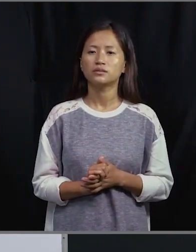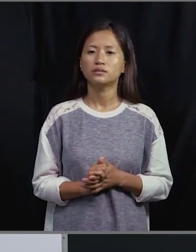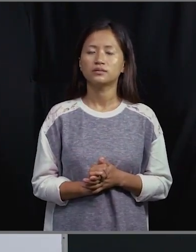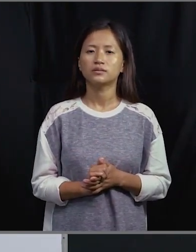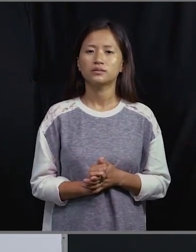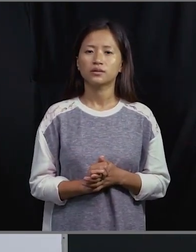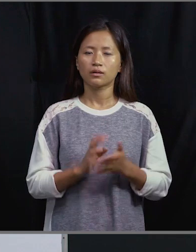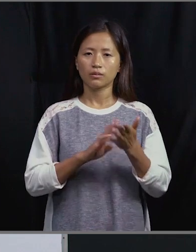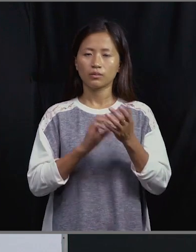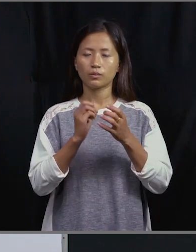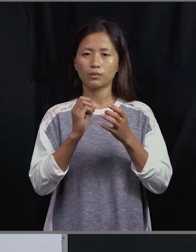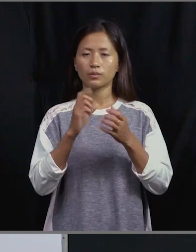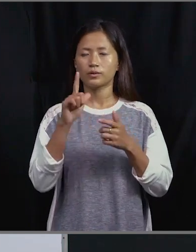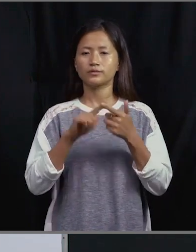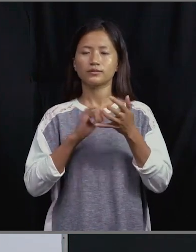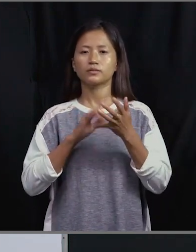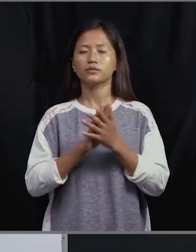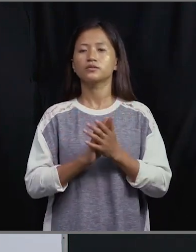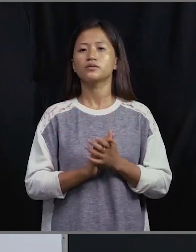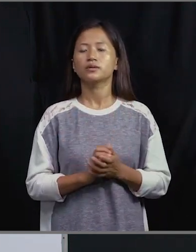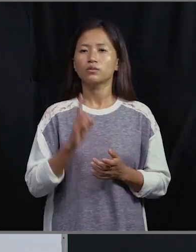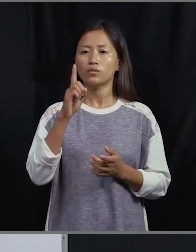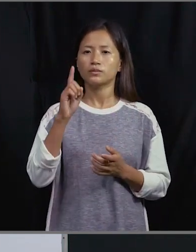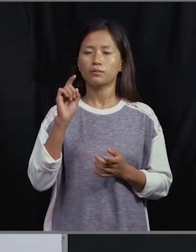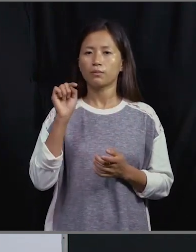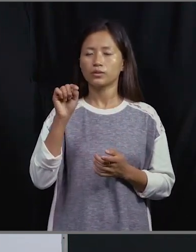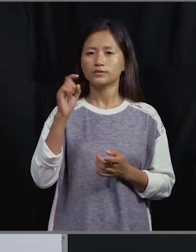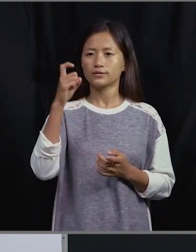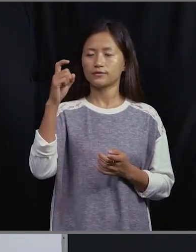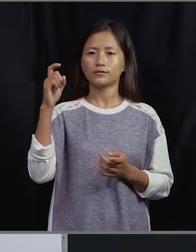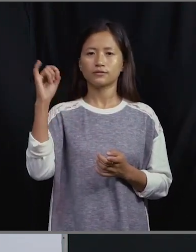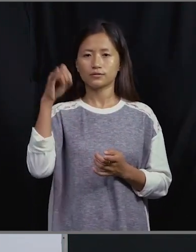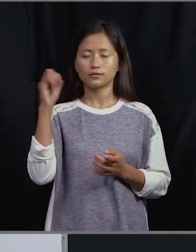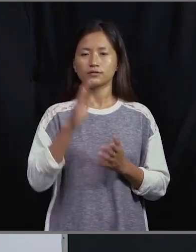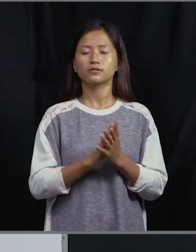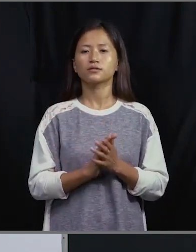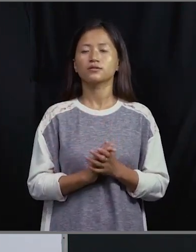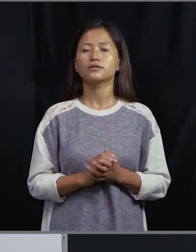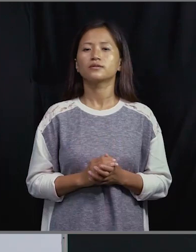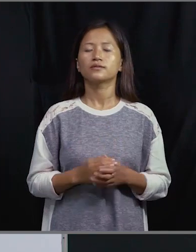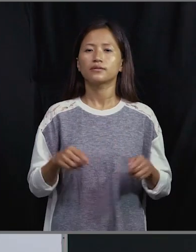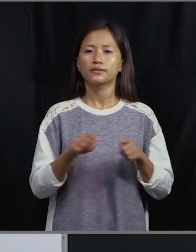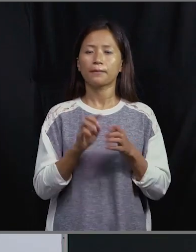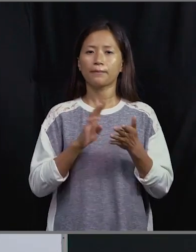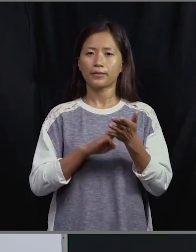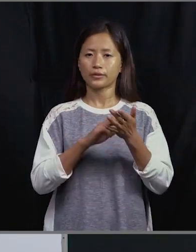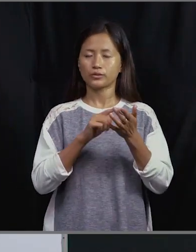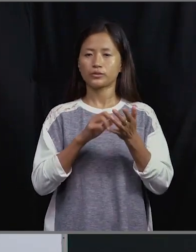number of moles of nitrogen, which is 1.76, and number of moles of hydrogen, which is 5